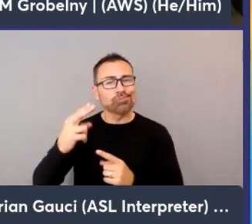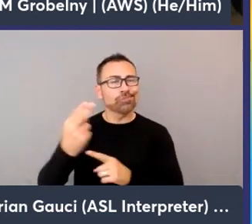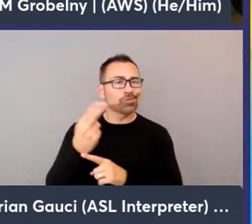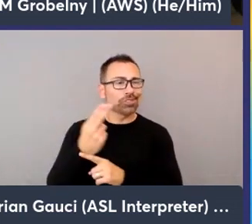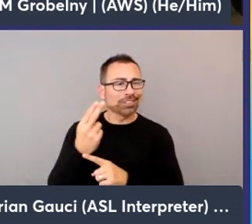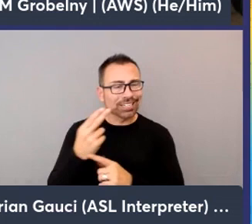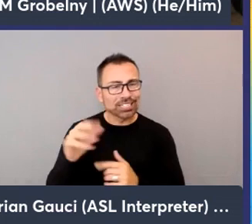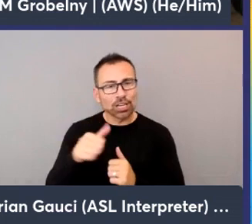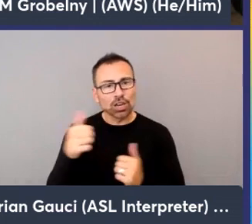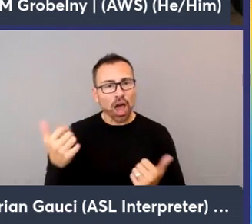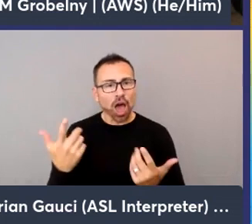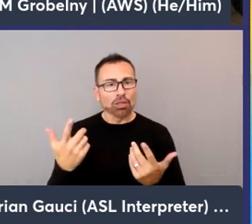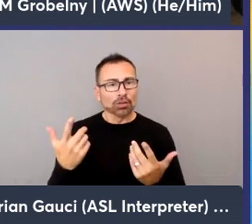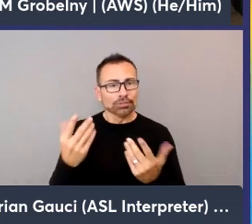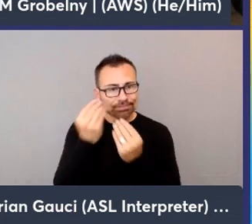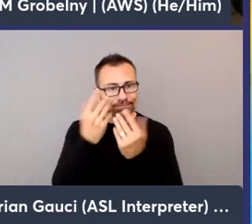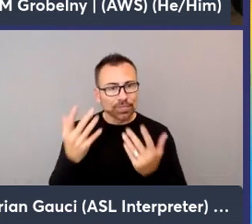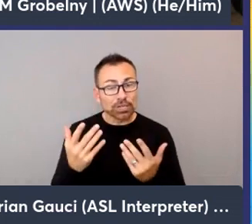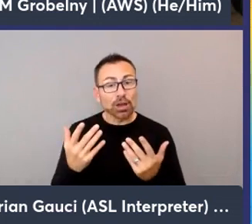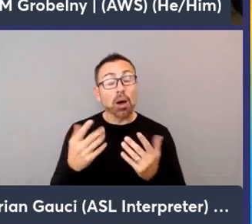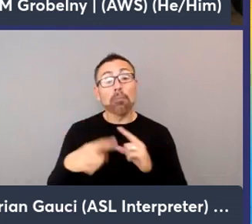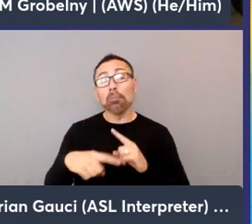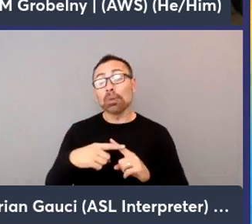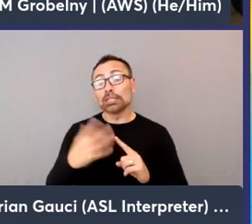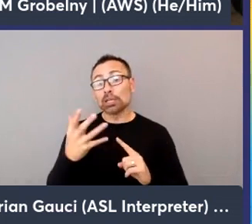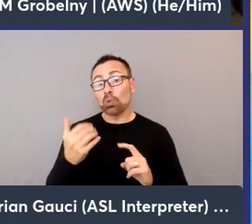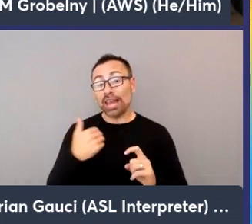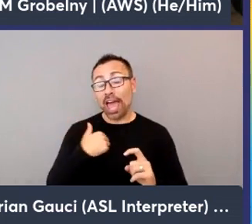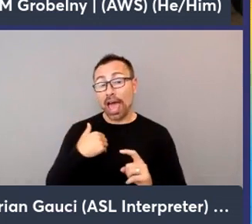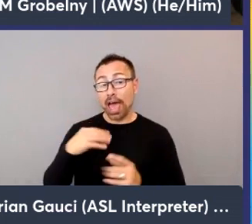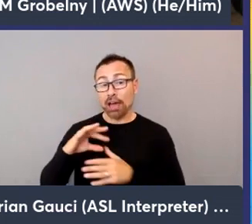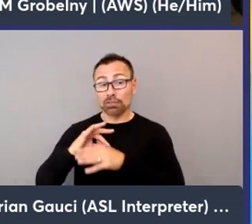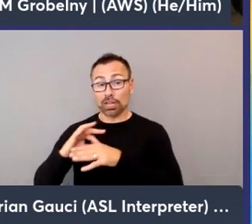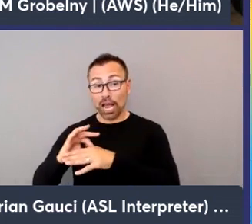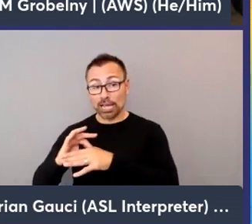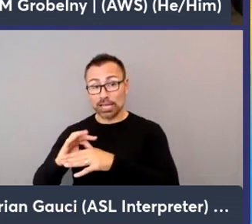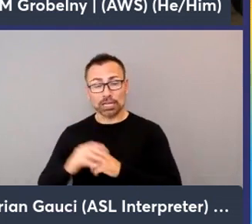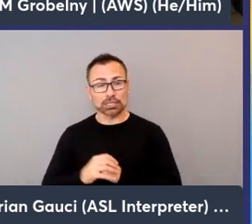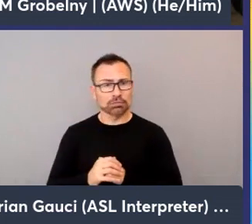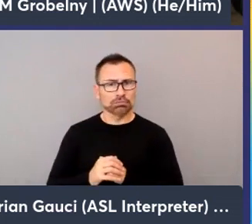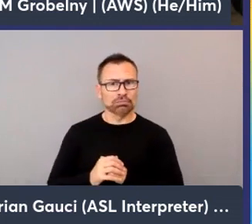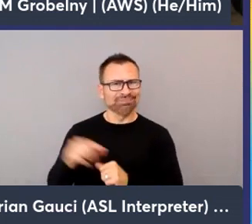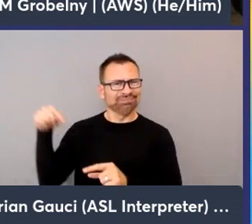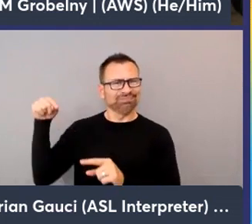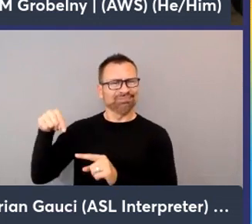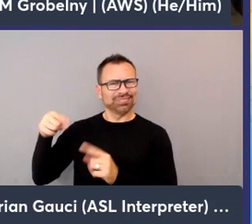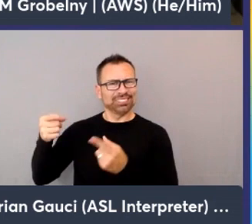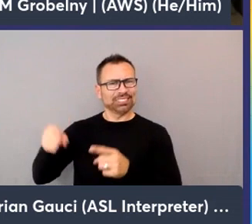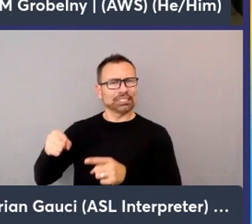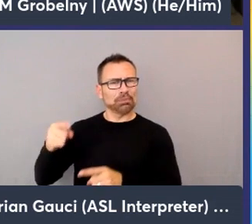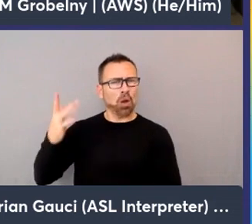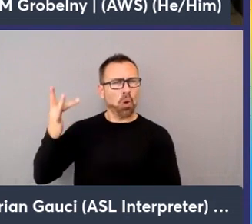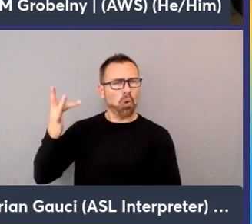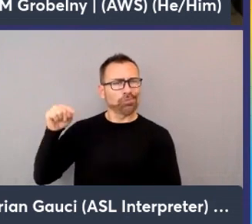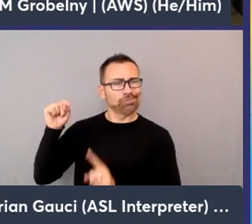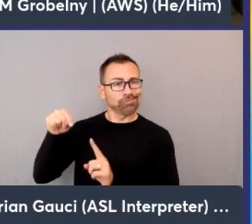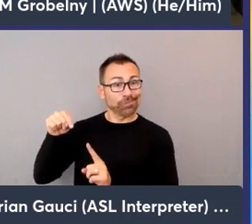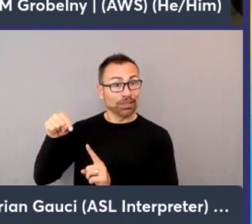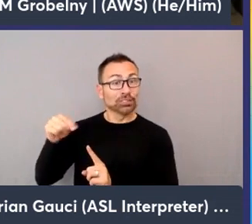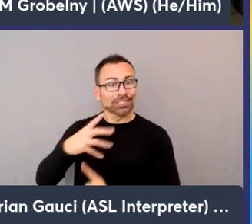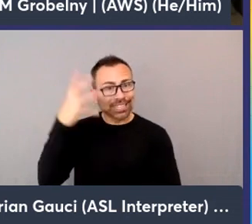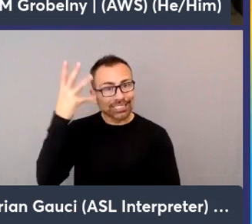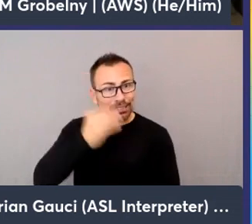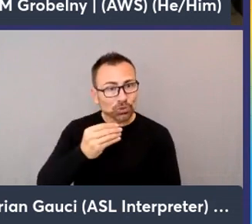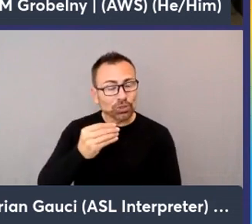they also want to have some context, right? Yes. Hey, why did this happen? So when, you know, that's the beauty about OpenSearch. It can give